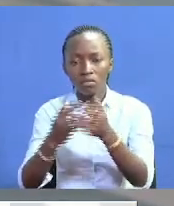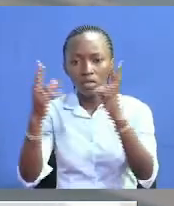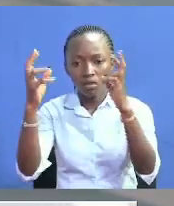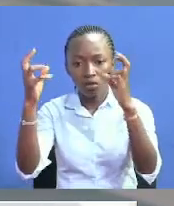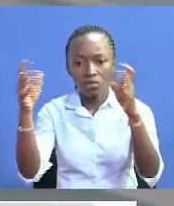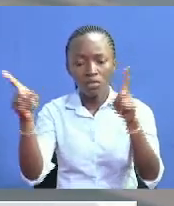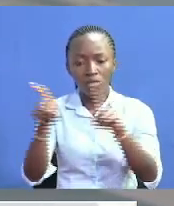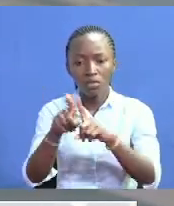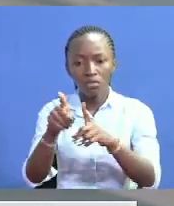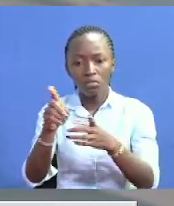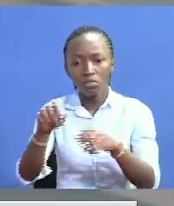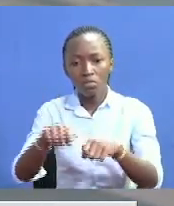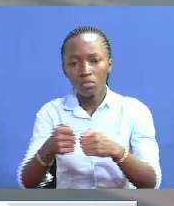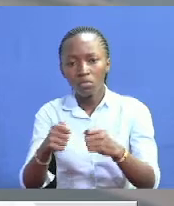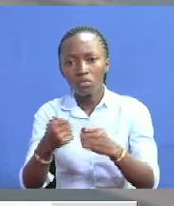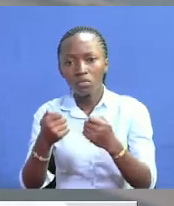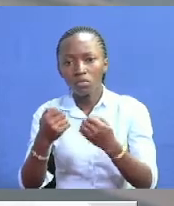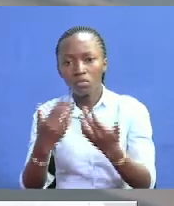to